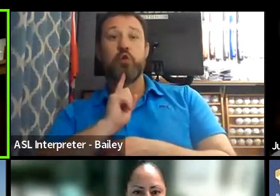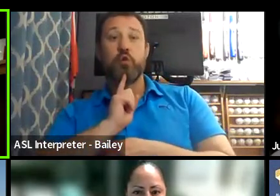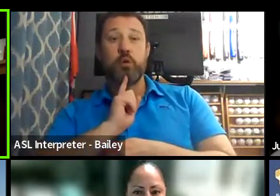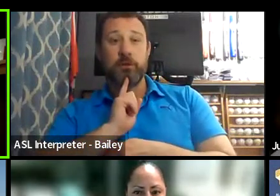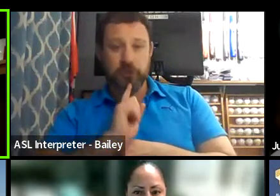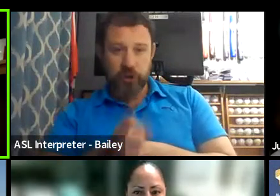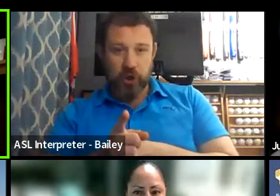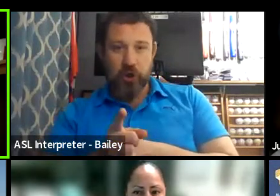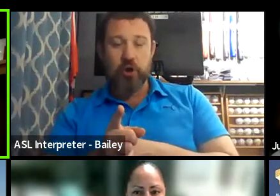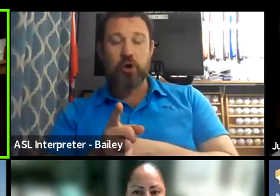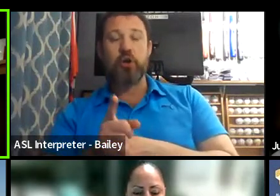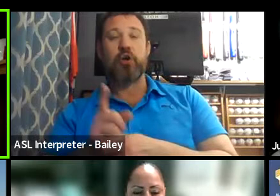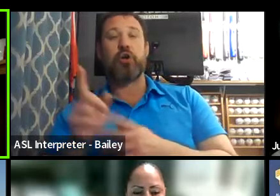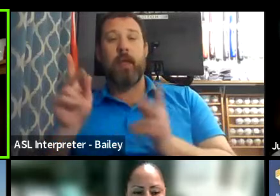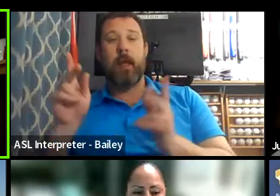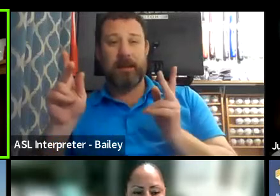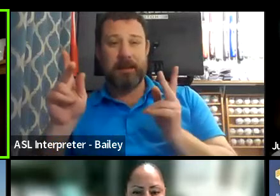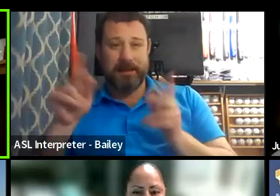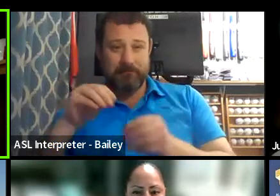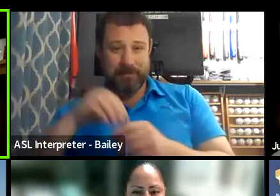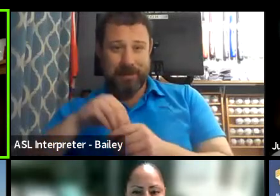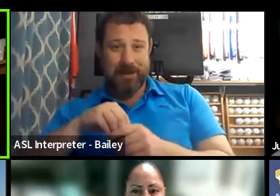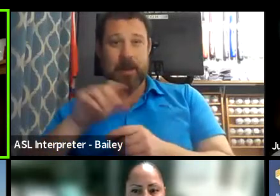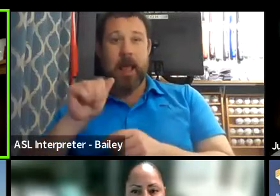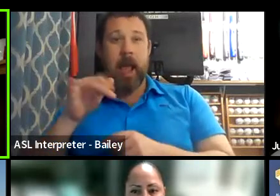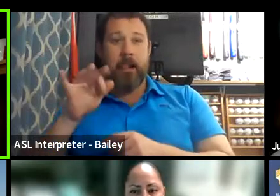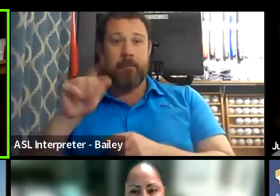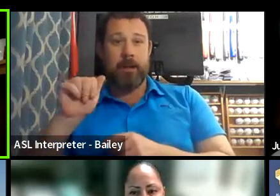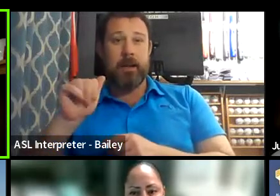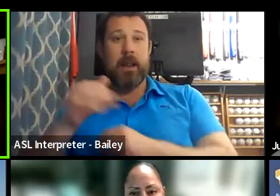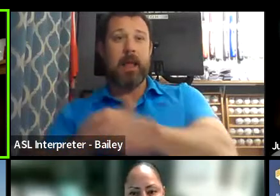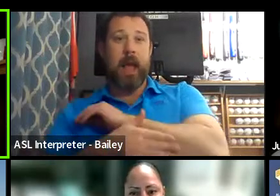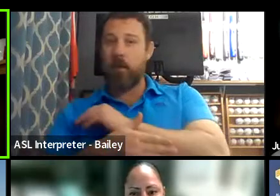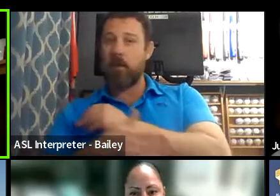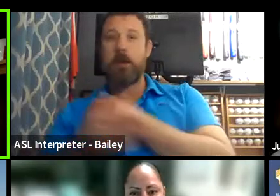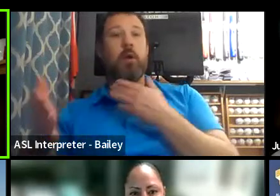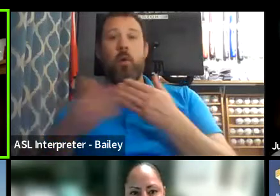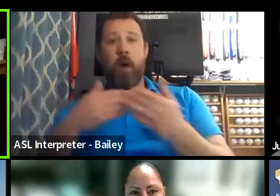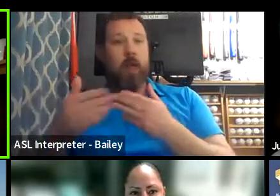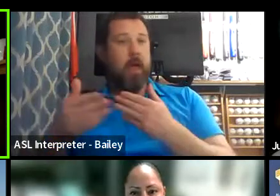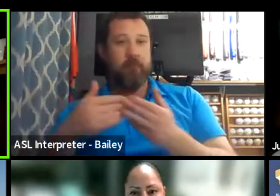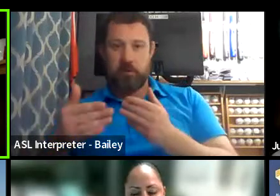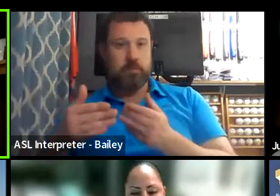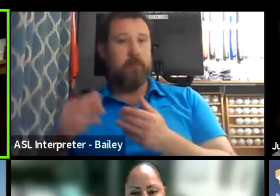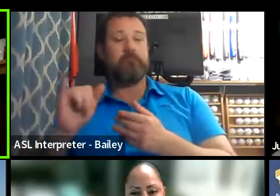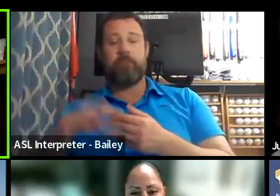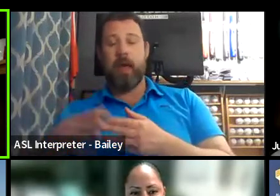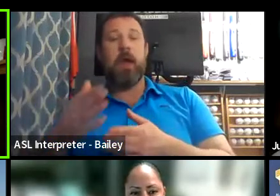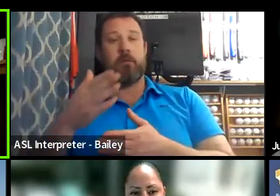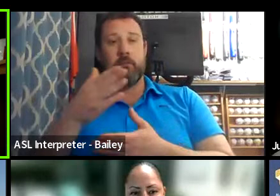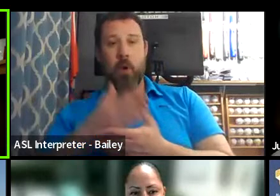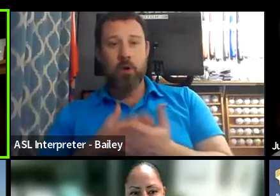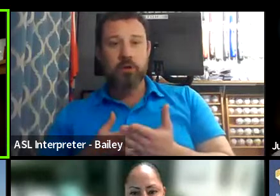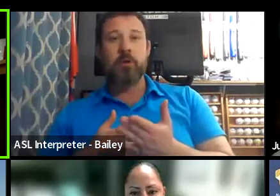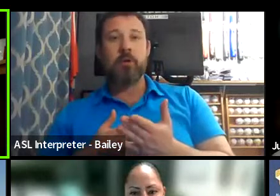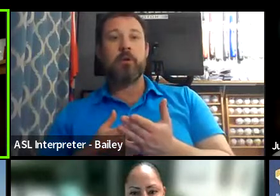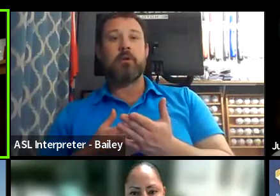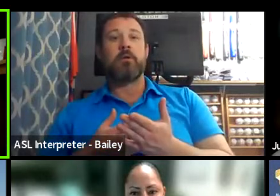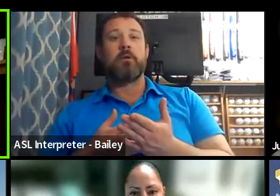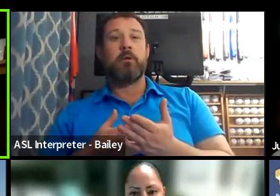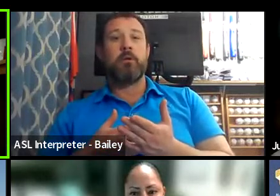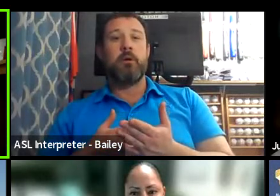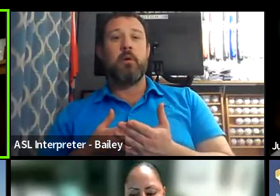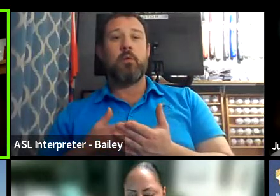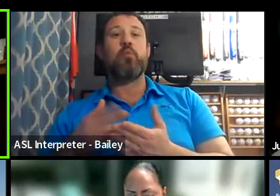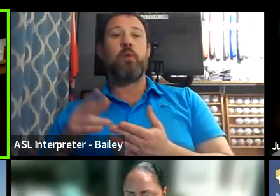ensure that in Alameda County, whatever portion is 13 of that 13% are people who